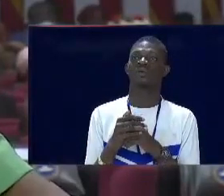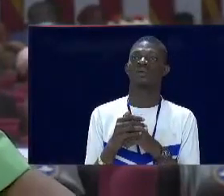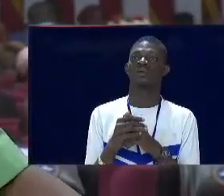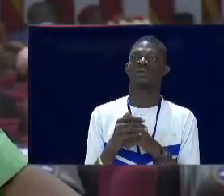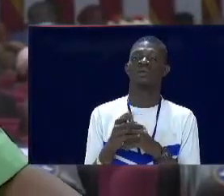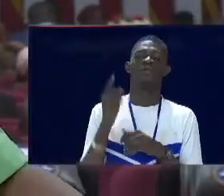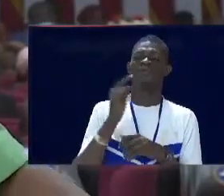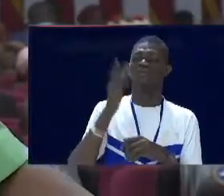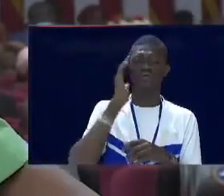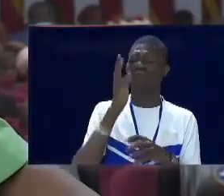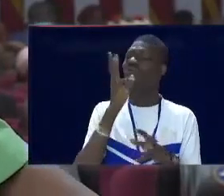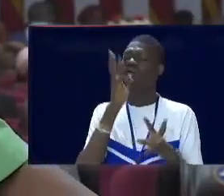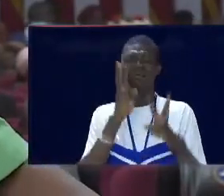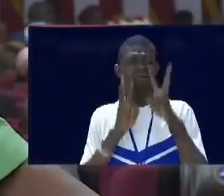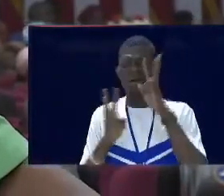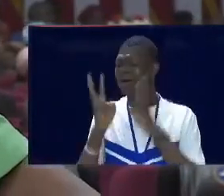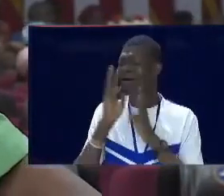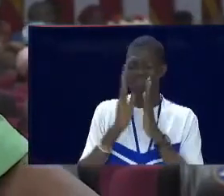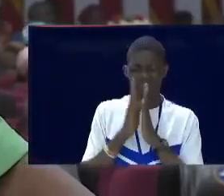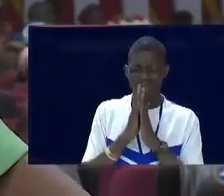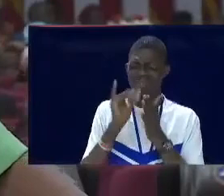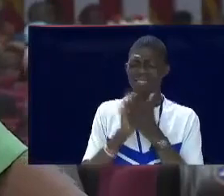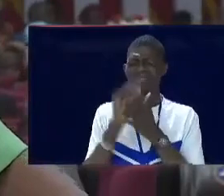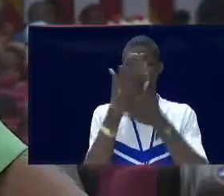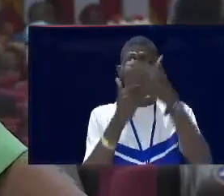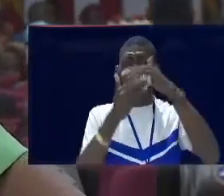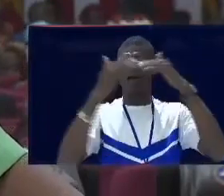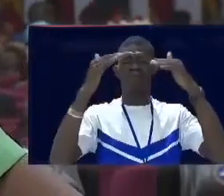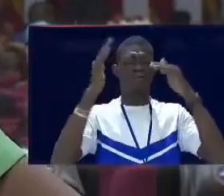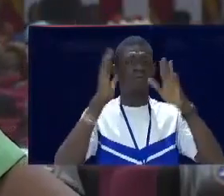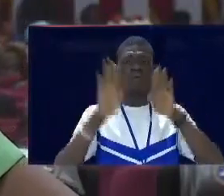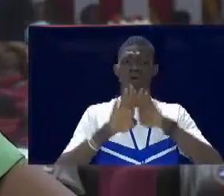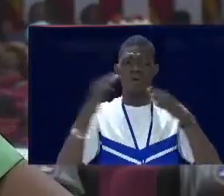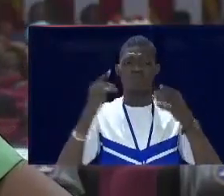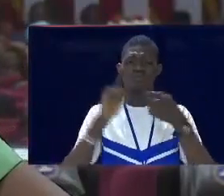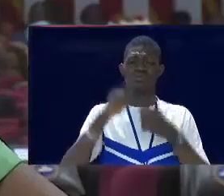We'll cry that the heavens will open unto you